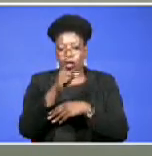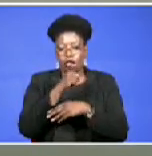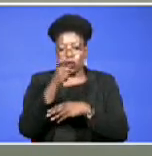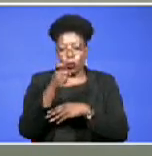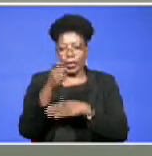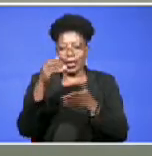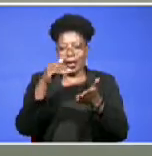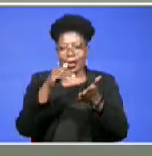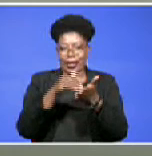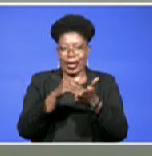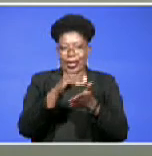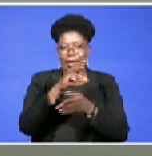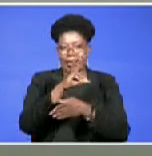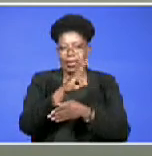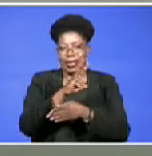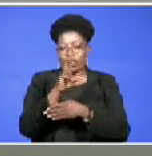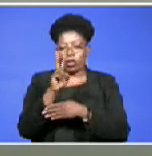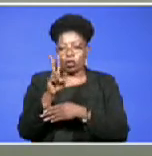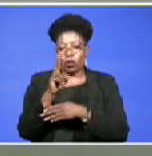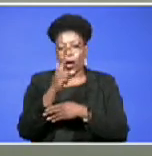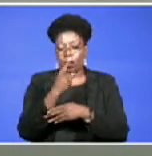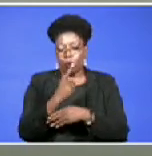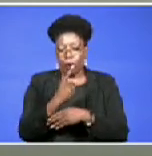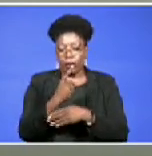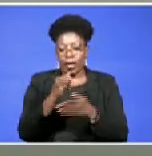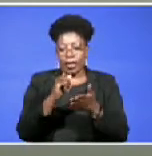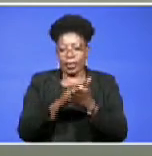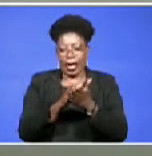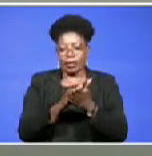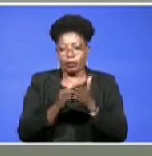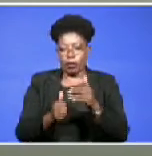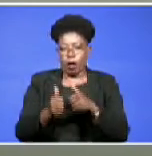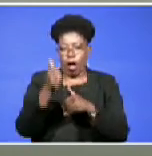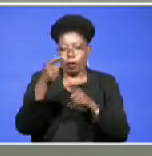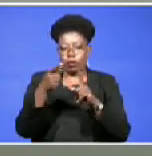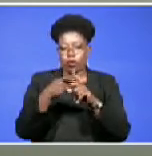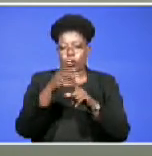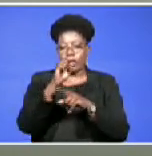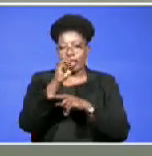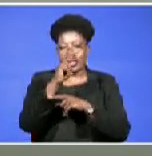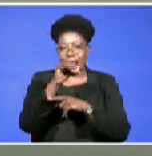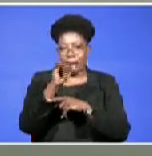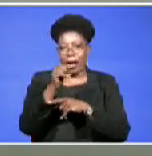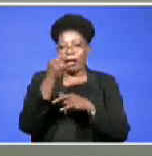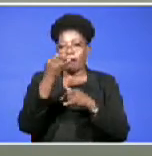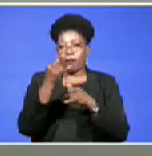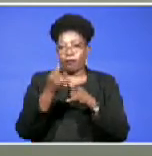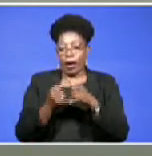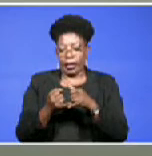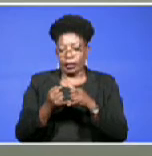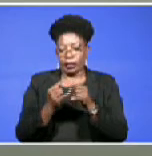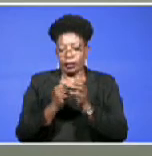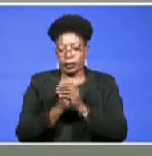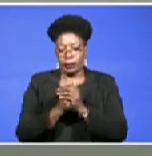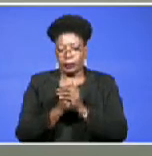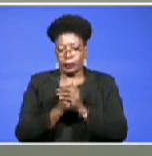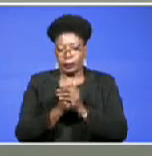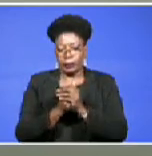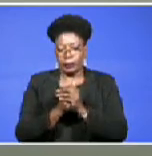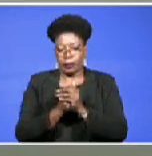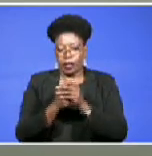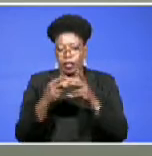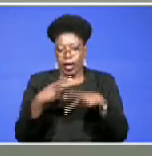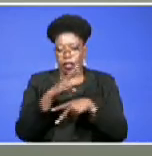there 6-2-1. That propelled her into the semifinals, where she won a tough three-setter in come-from-behind fashion